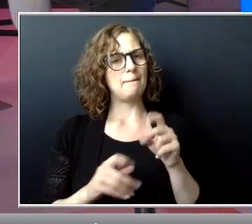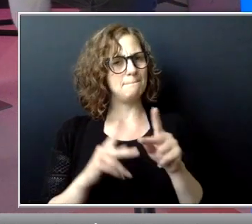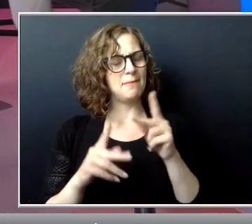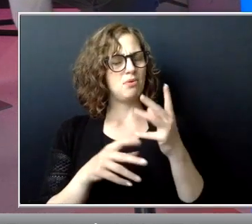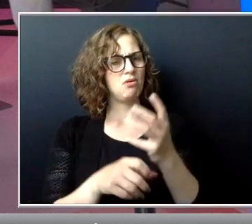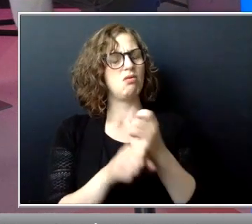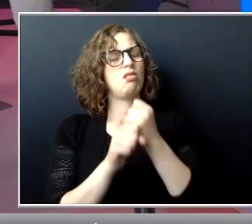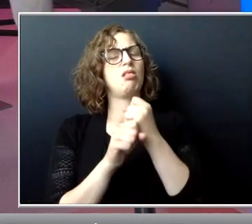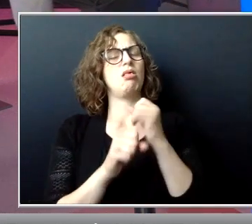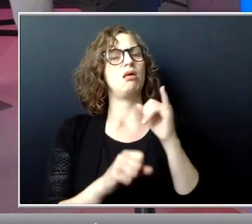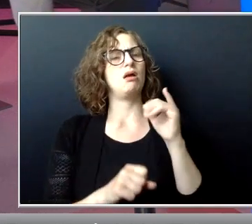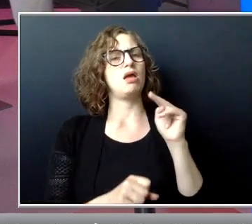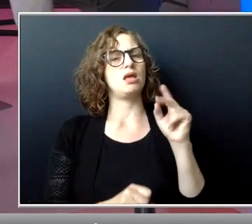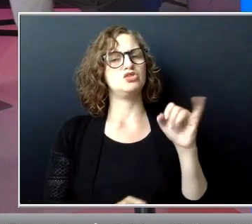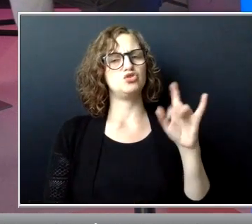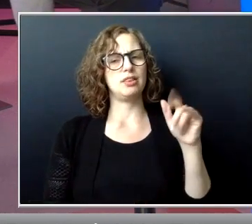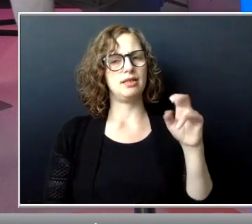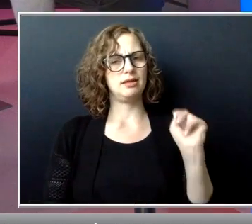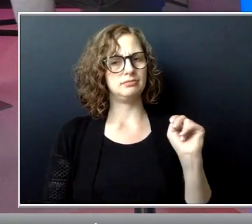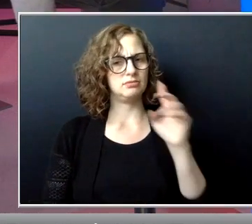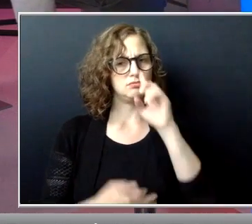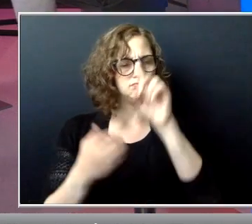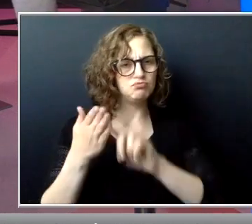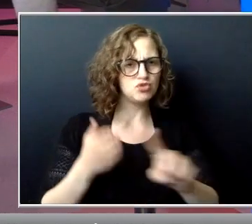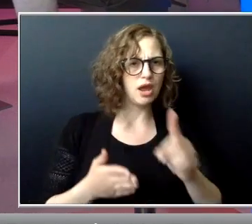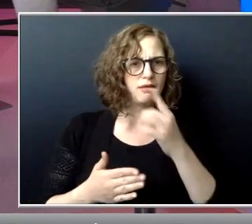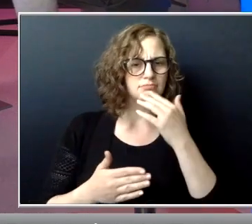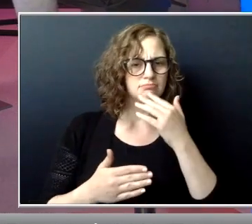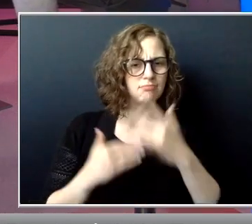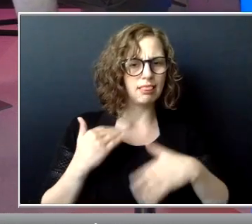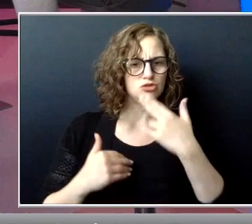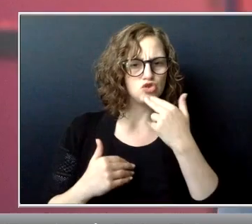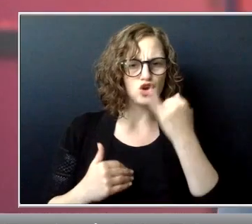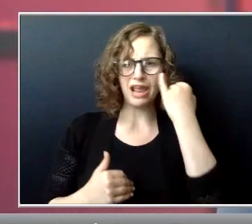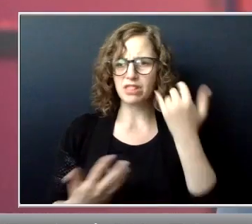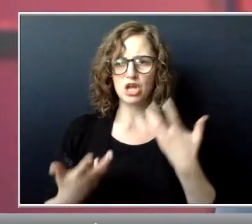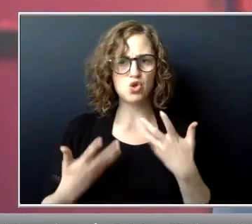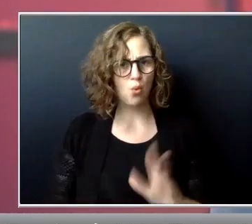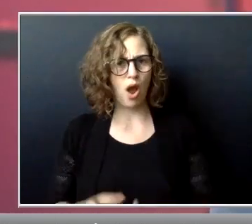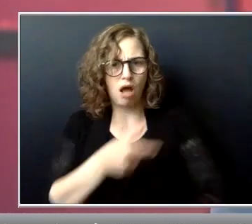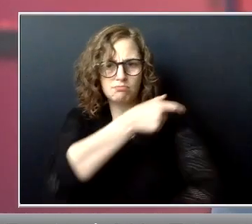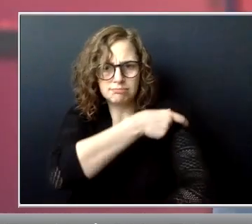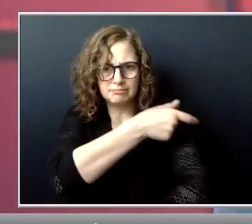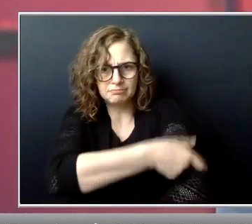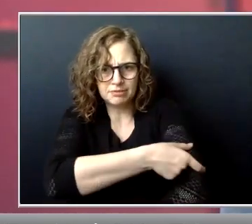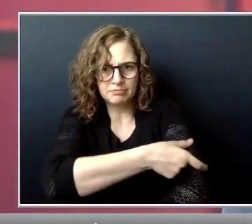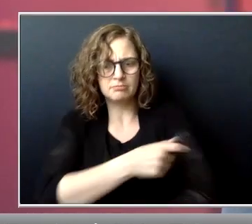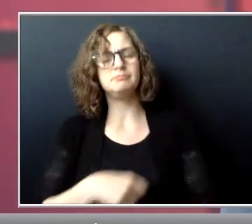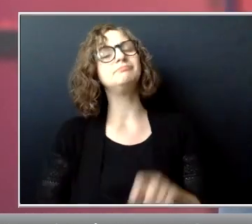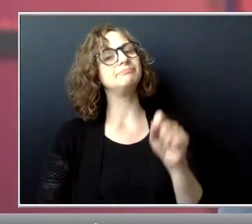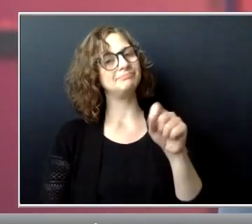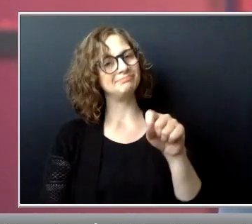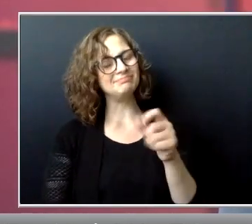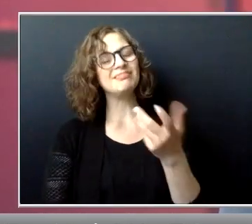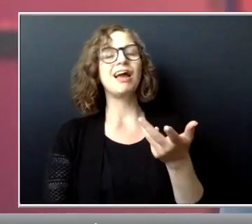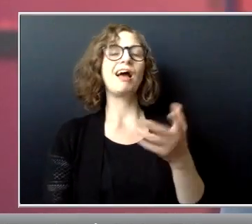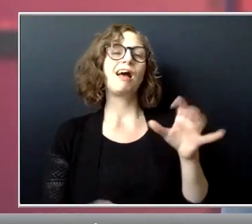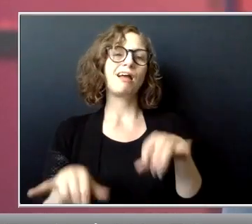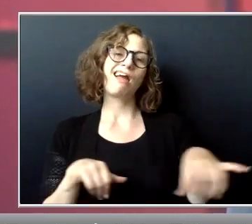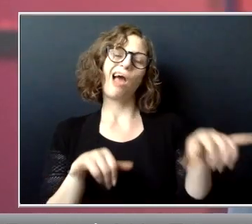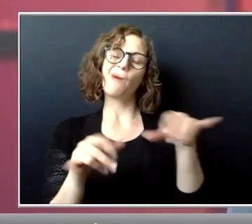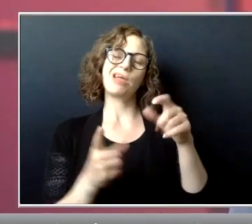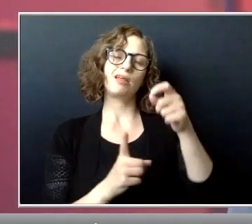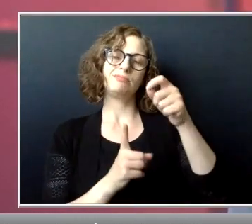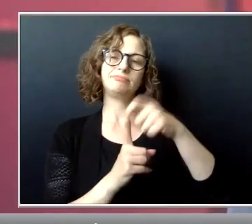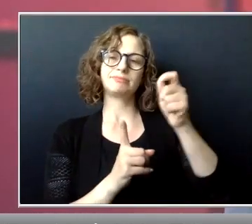their blood sugar if they don't want to wear those two things? Yeah, so kind of the standard to check blood sugar is finger stick glucose.